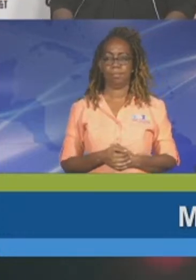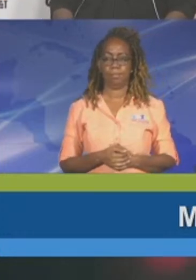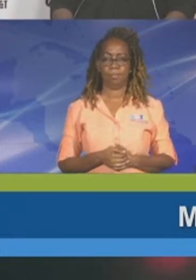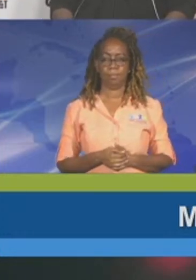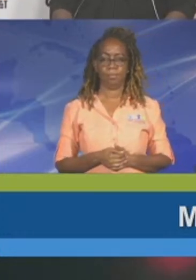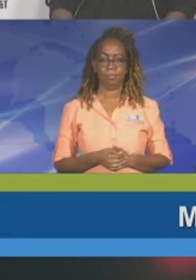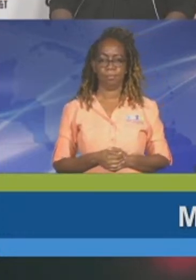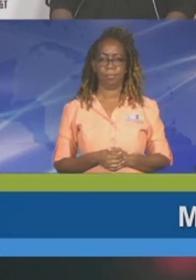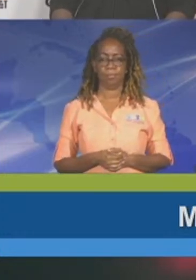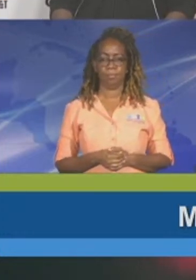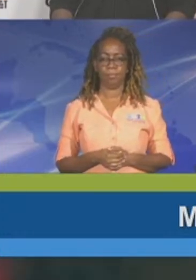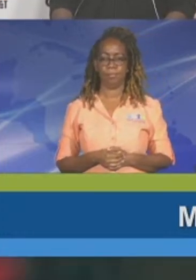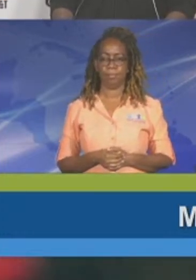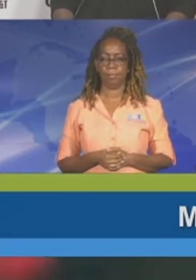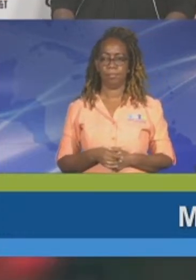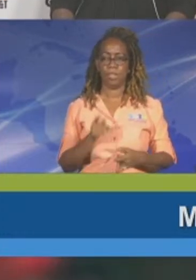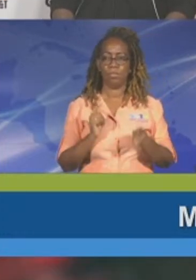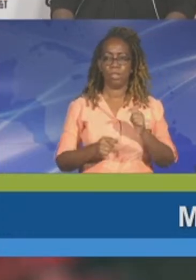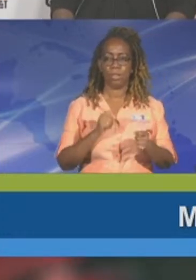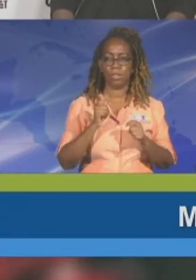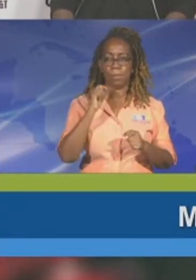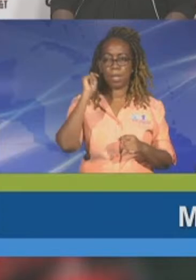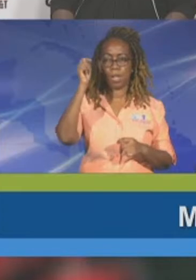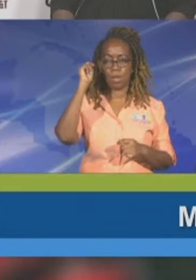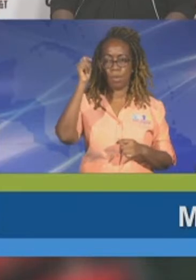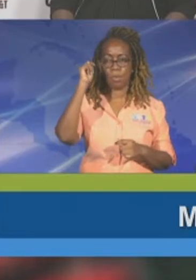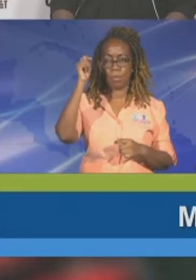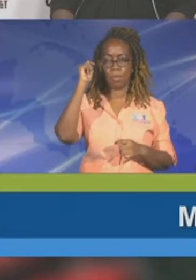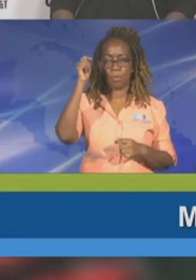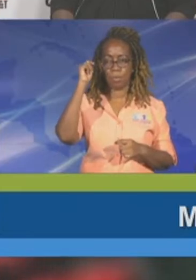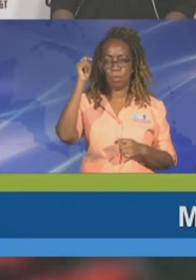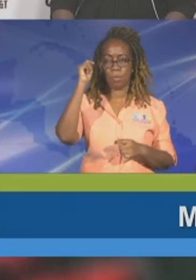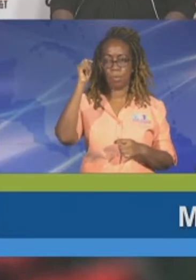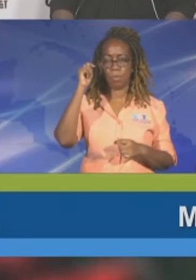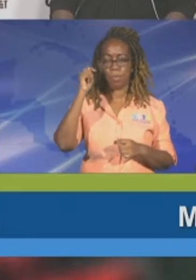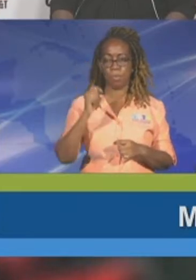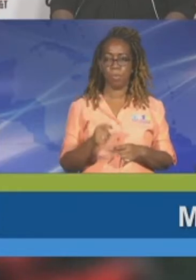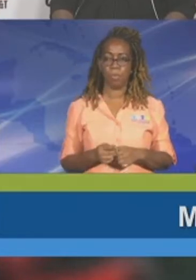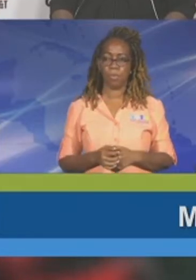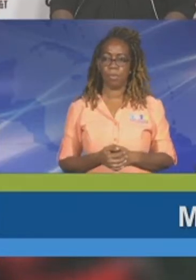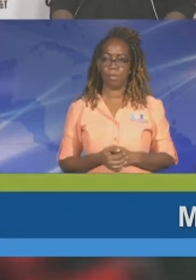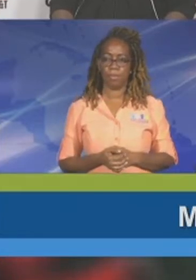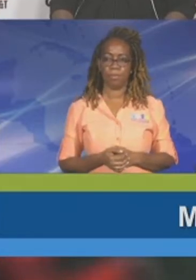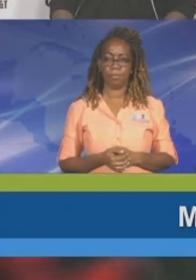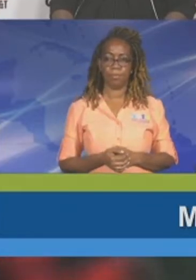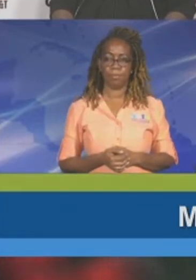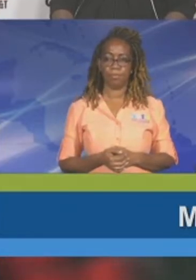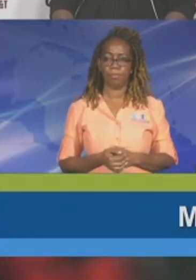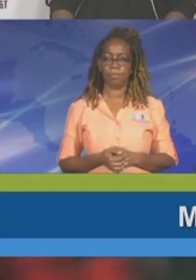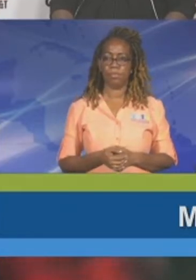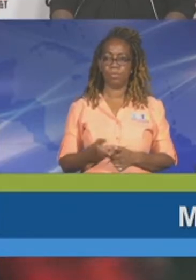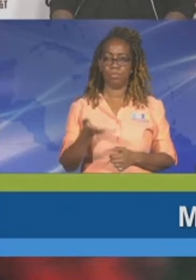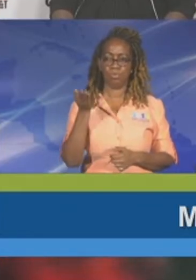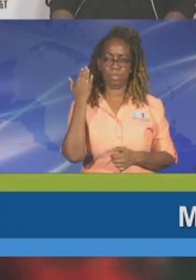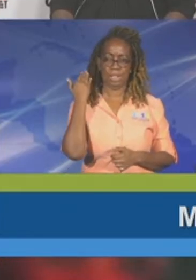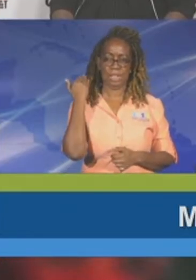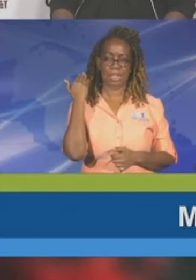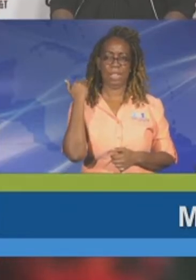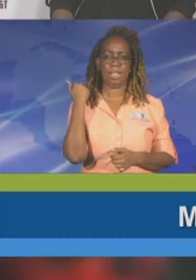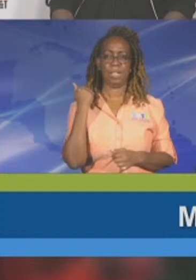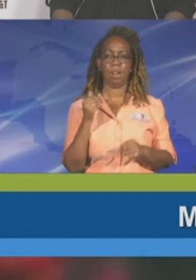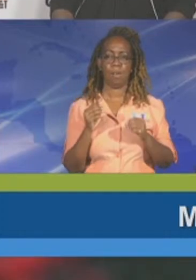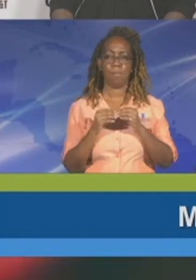In Trinidad and Tobago, the current the most recent World Health